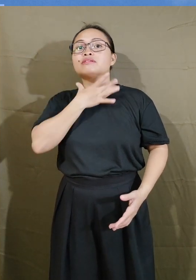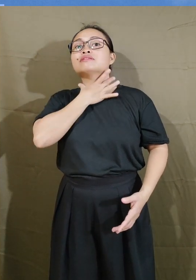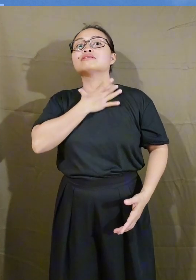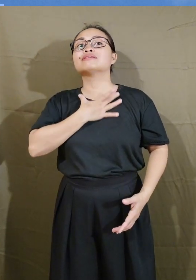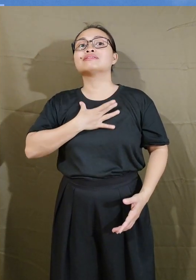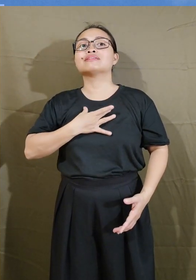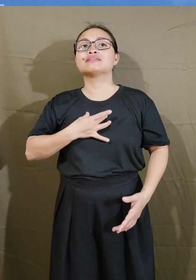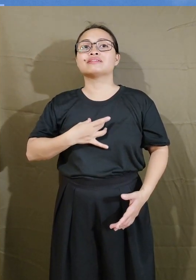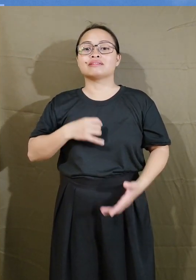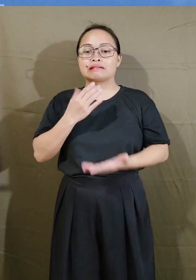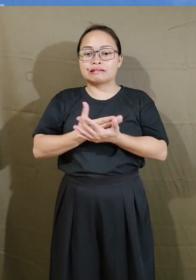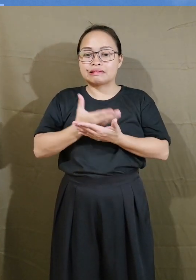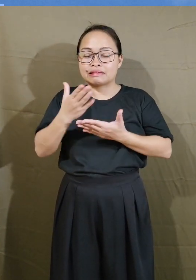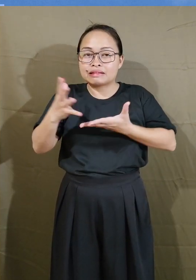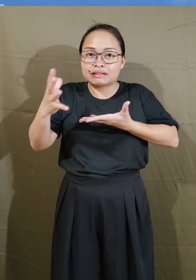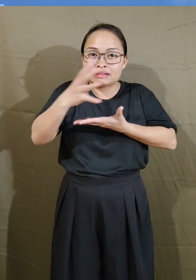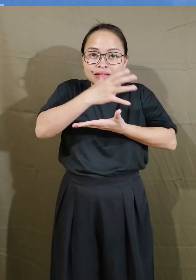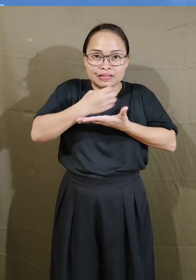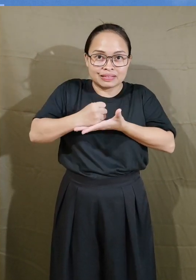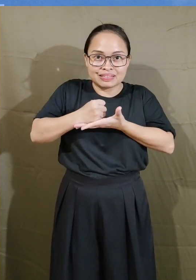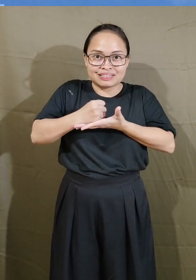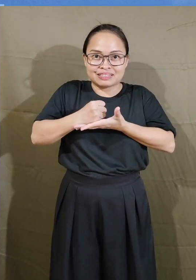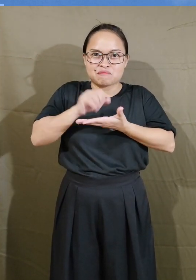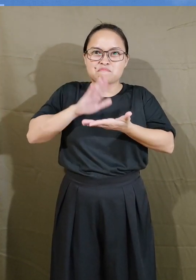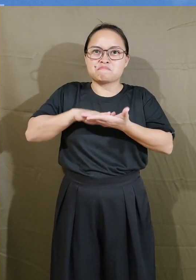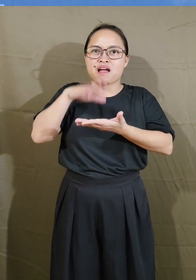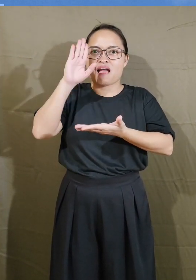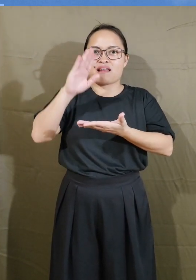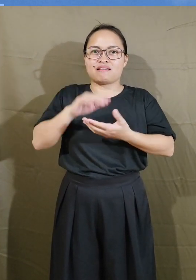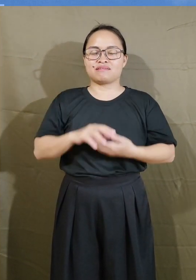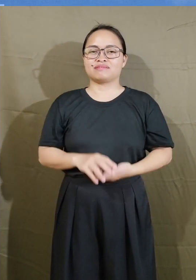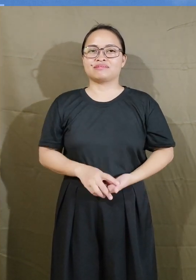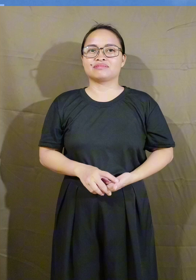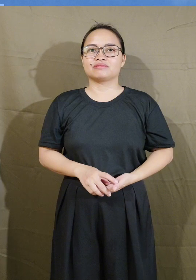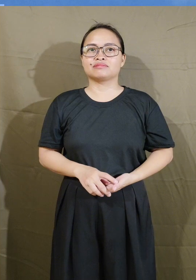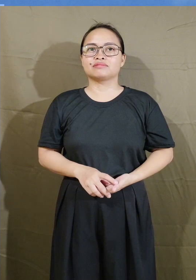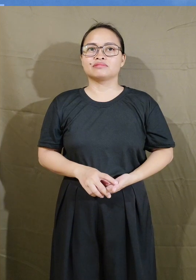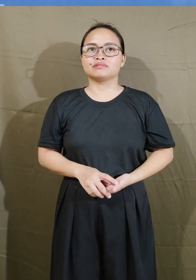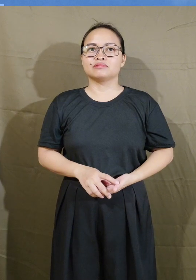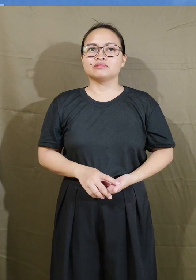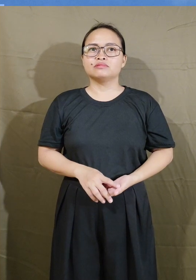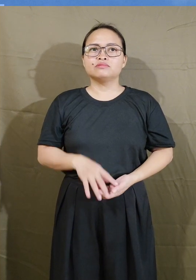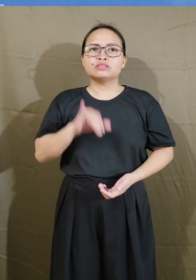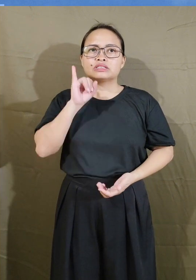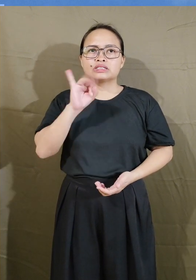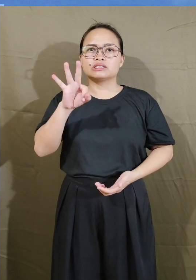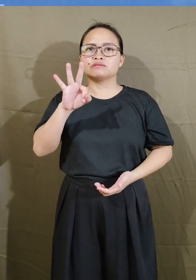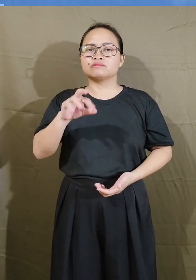25,368 necklaces in her collection of luxury items. If